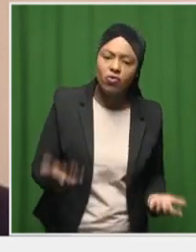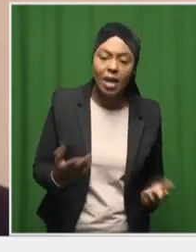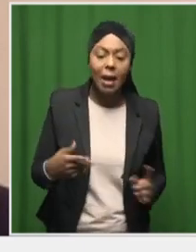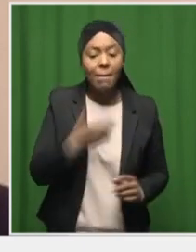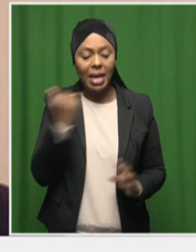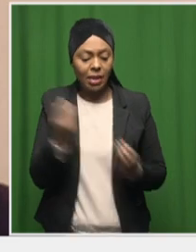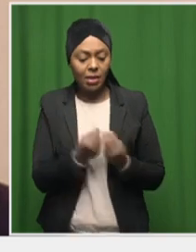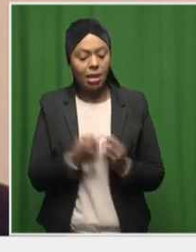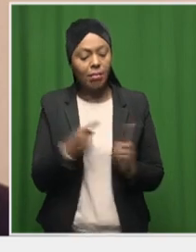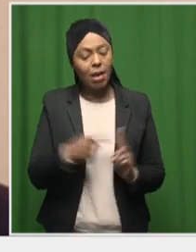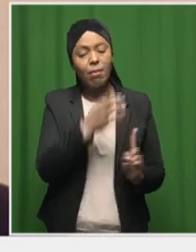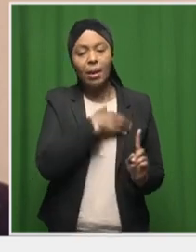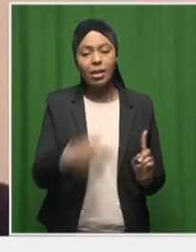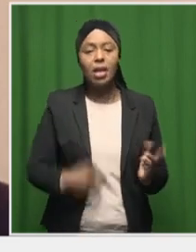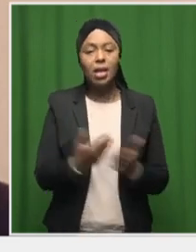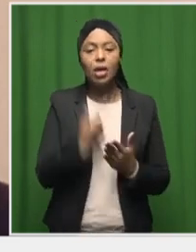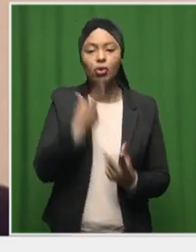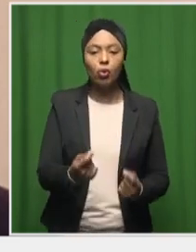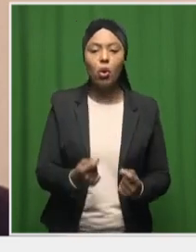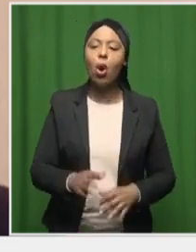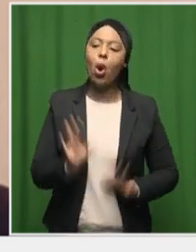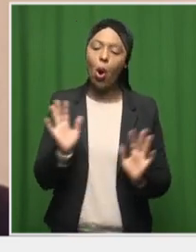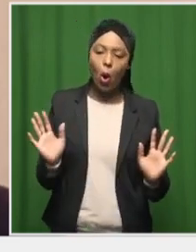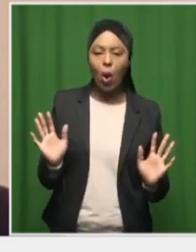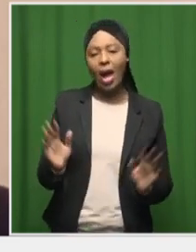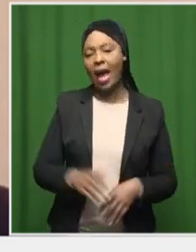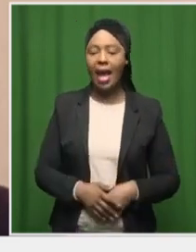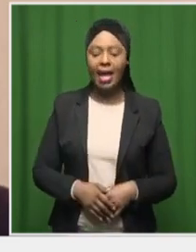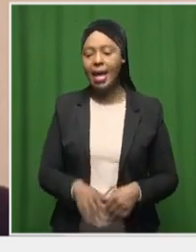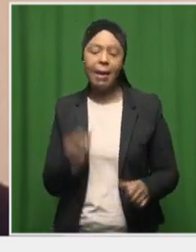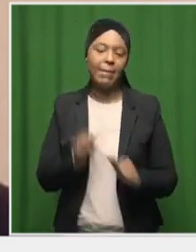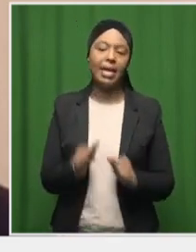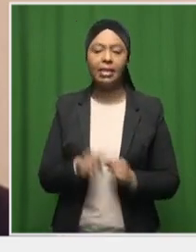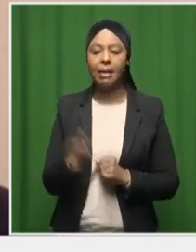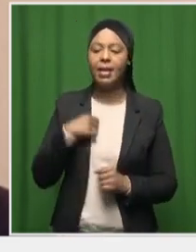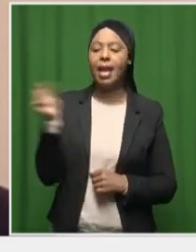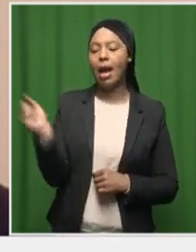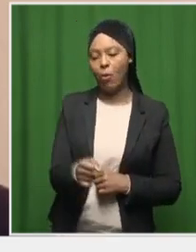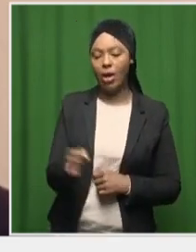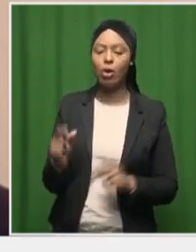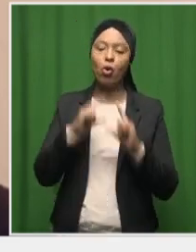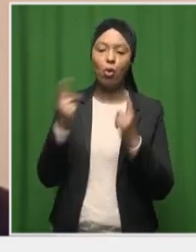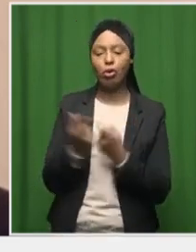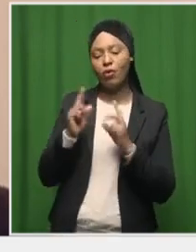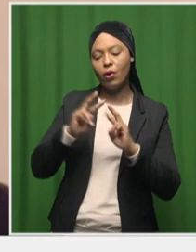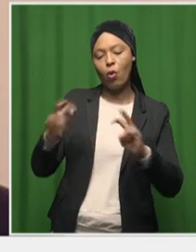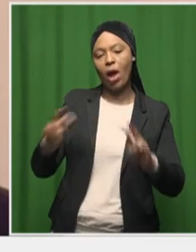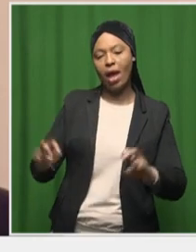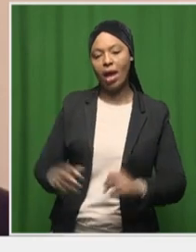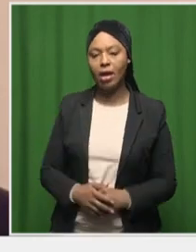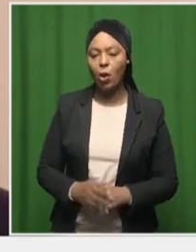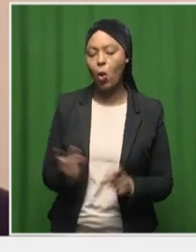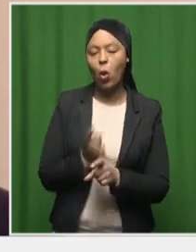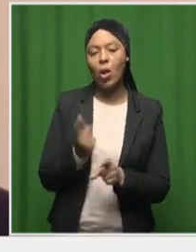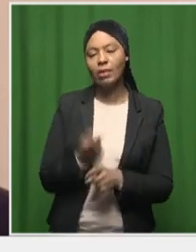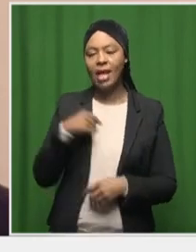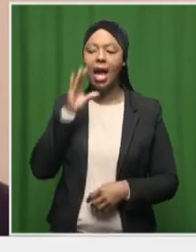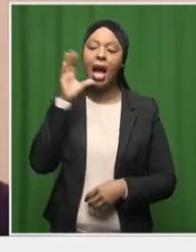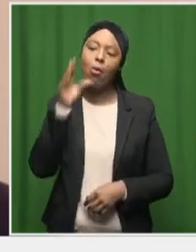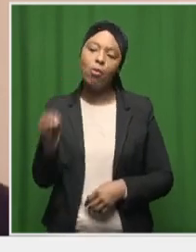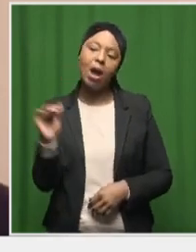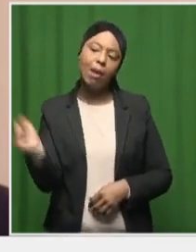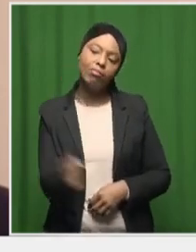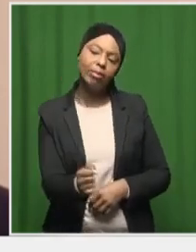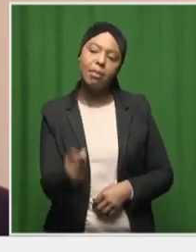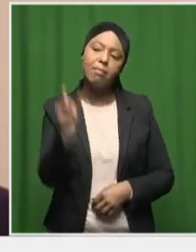do is to say, okay, I'll appoint another commission of inquiry. Mm-hmm. I'll appoint another special emissary to do this and that. Yeah. So